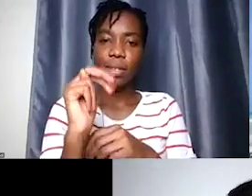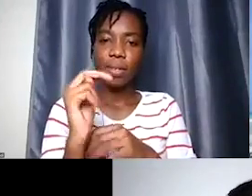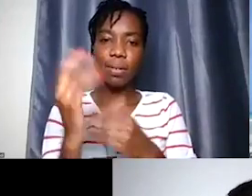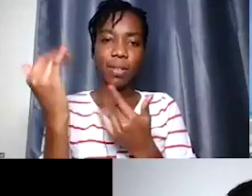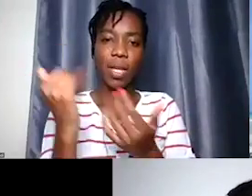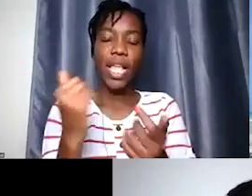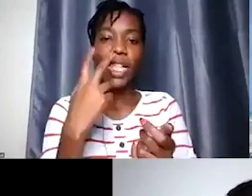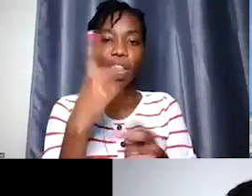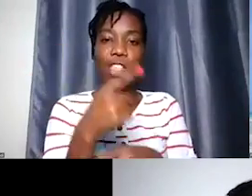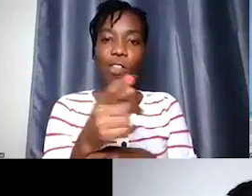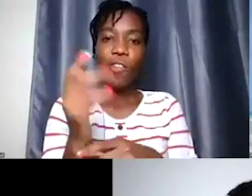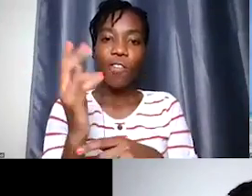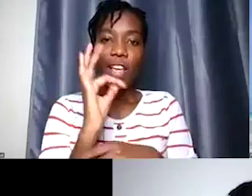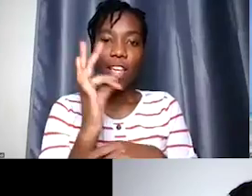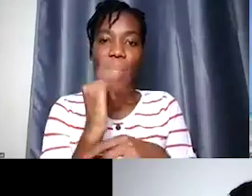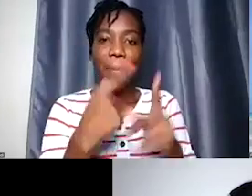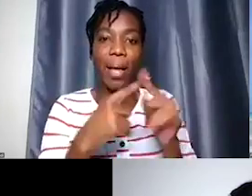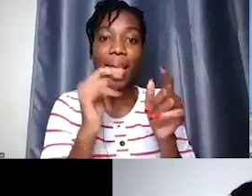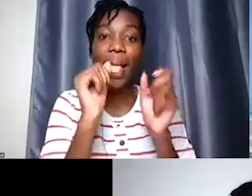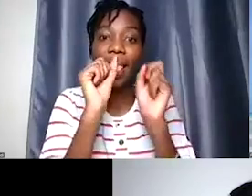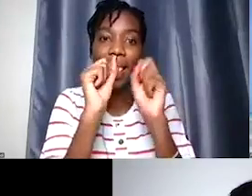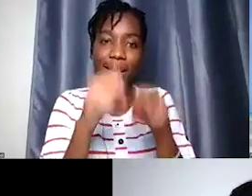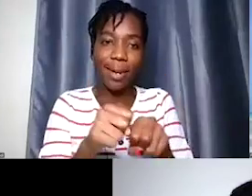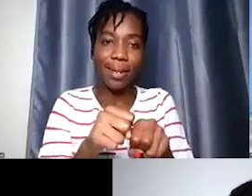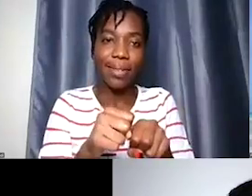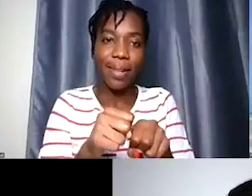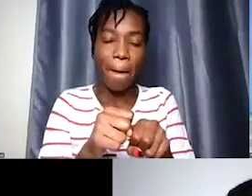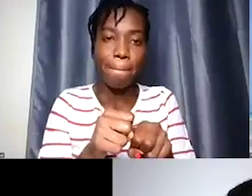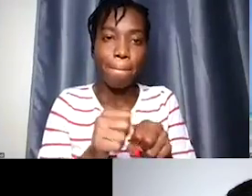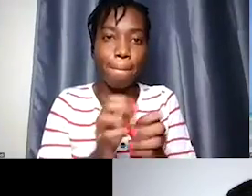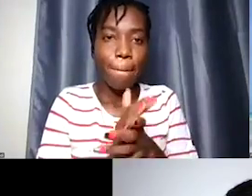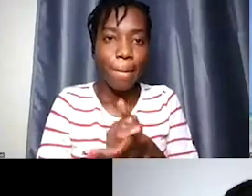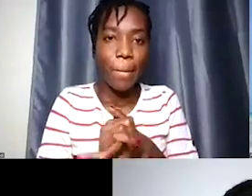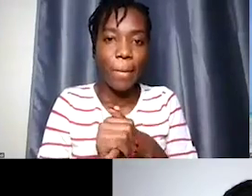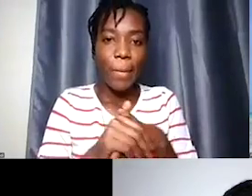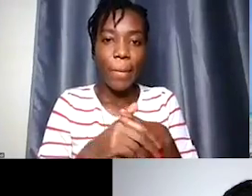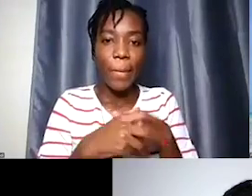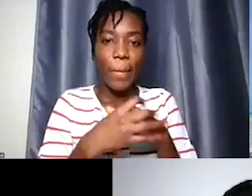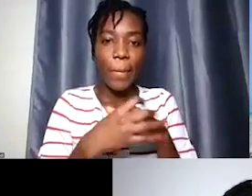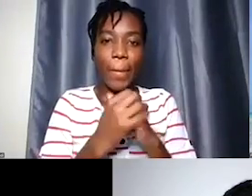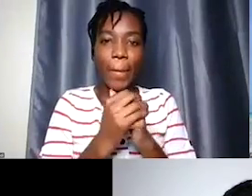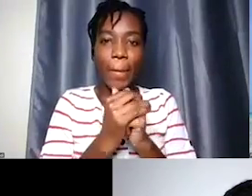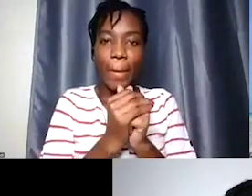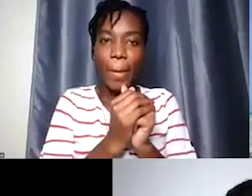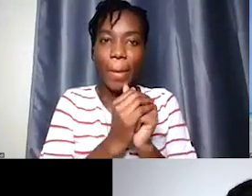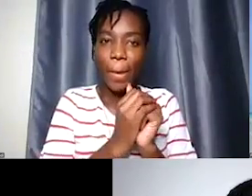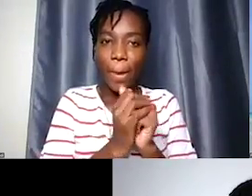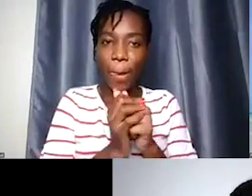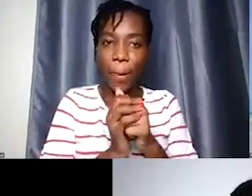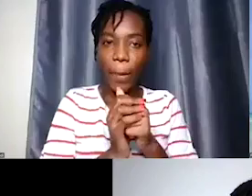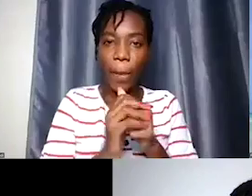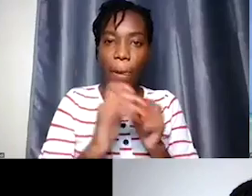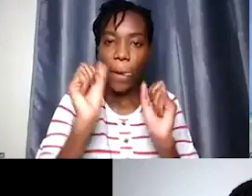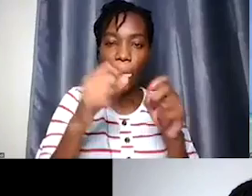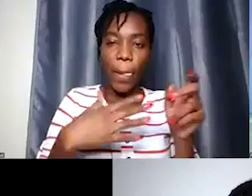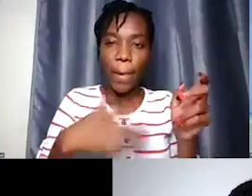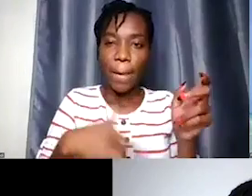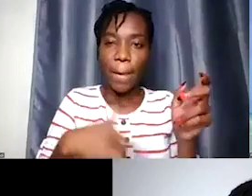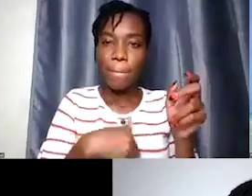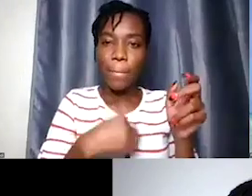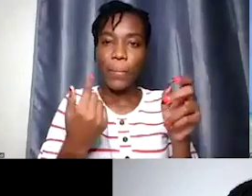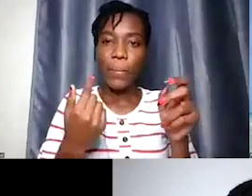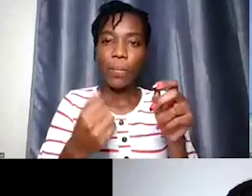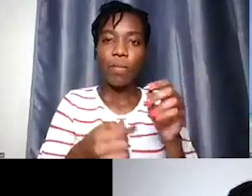is where we will be on Friday. Please join us. Frank, you were saying? Yeah, I feel God moving me to sponsor